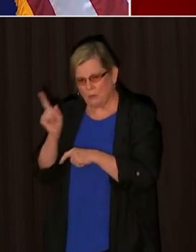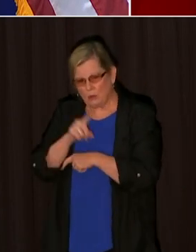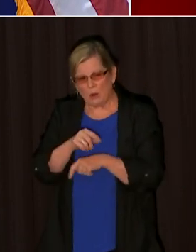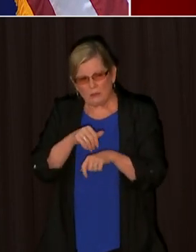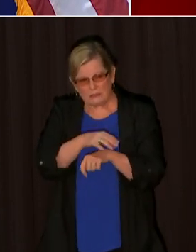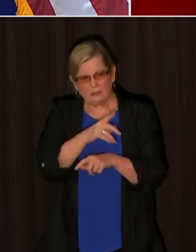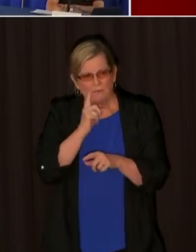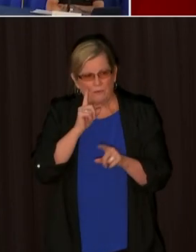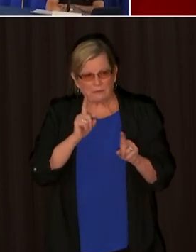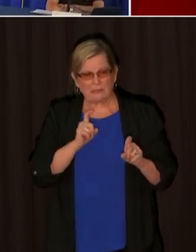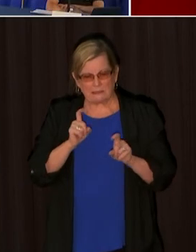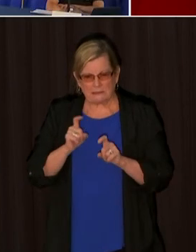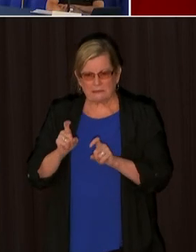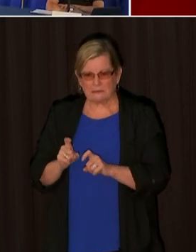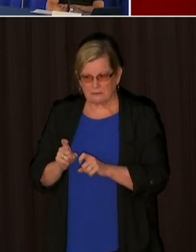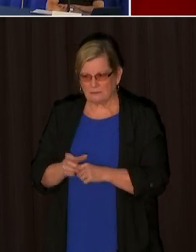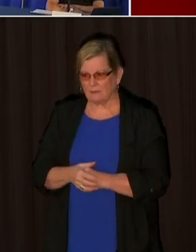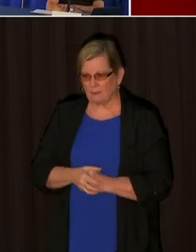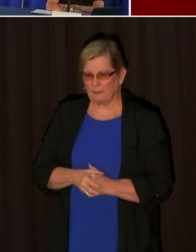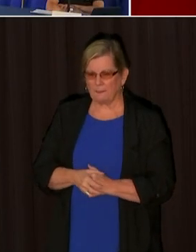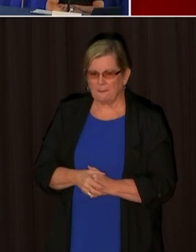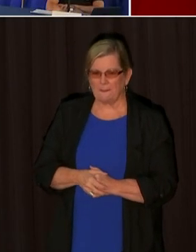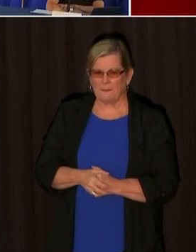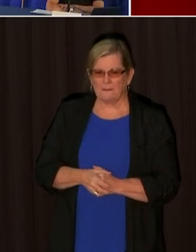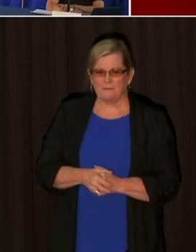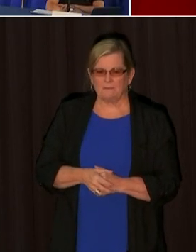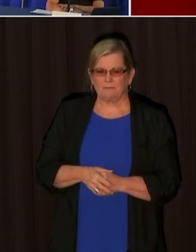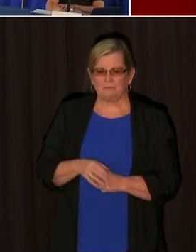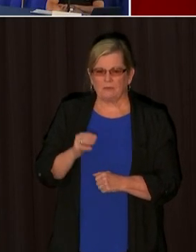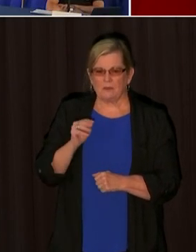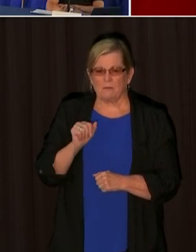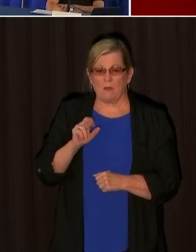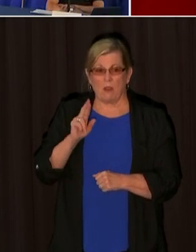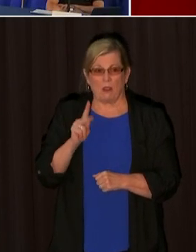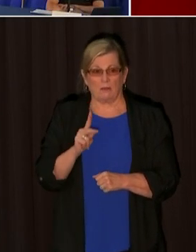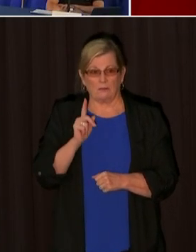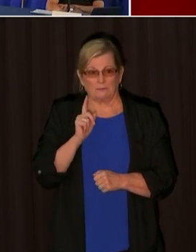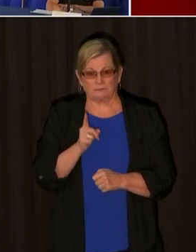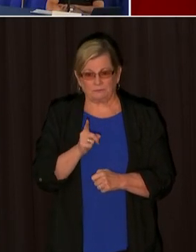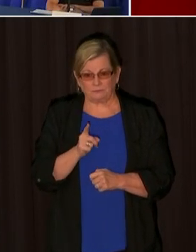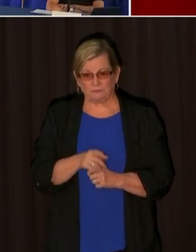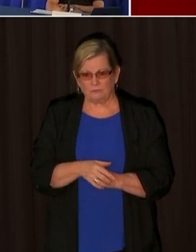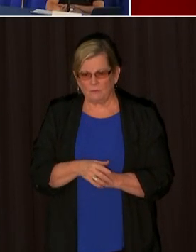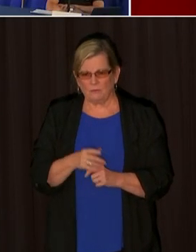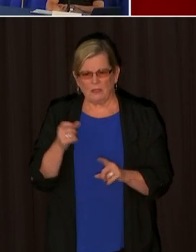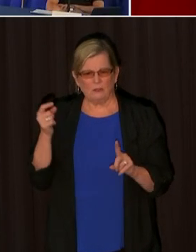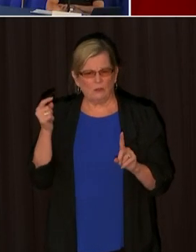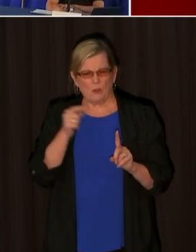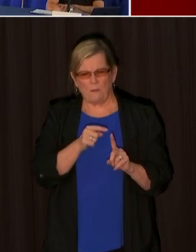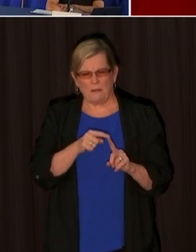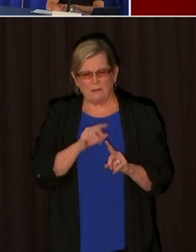Mark? I'm wondering, well, one, if we could stay on these excessive deaths,